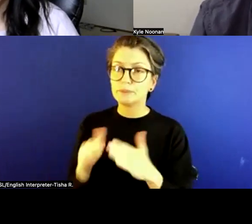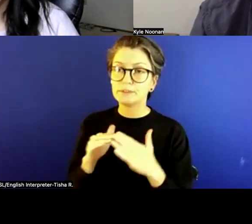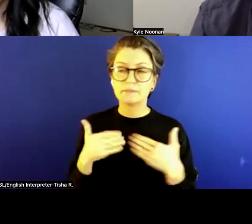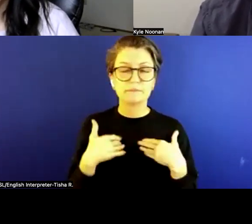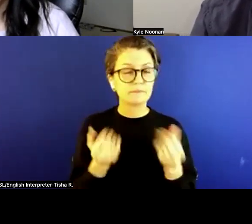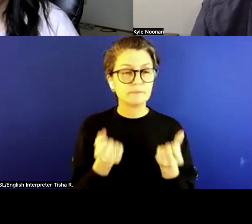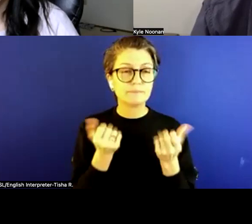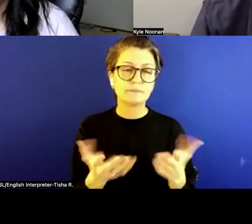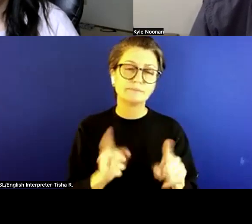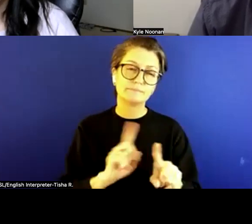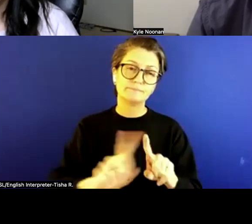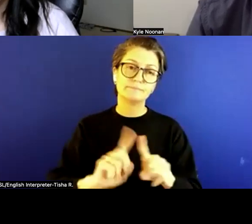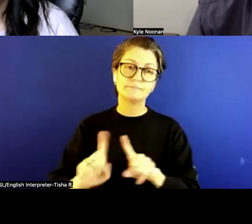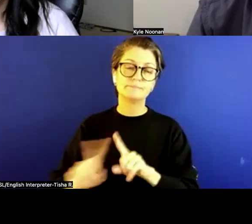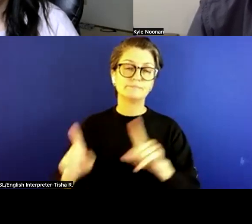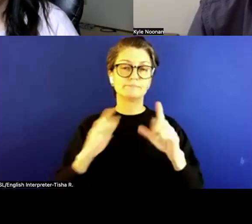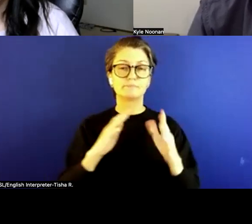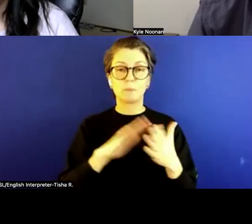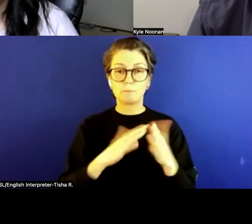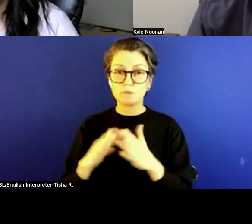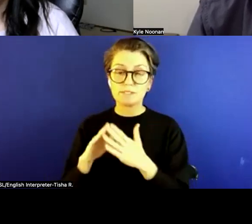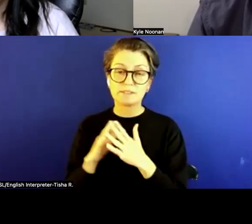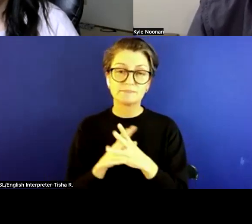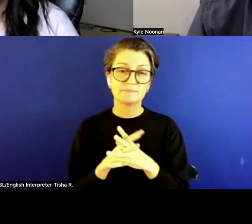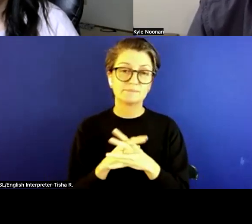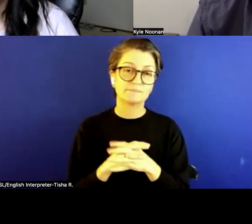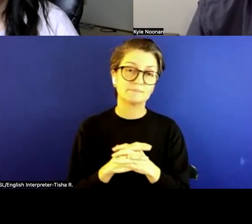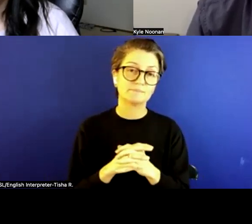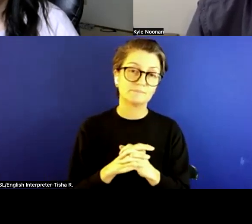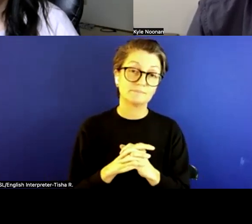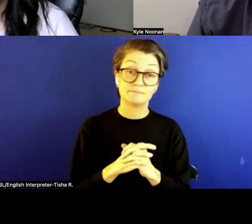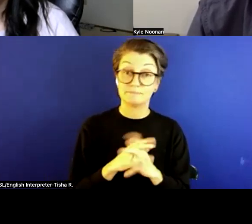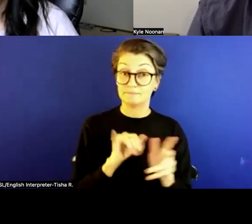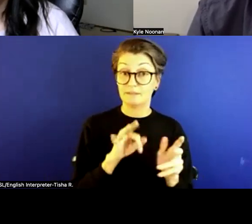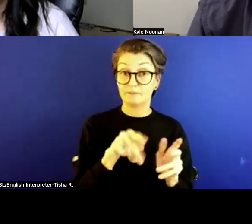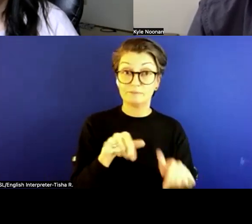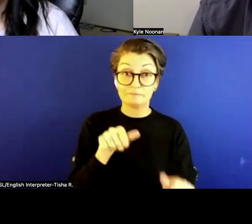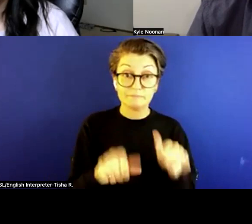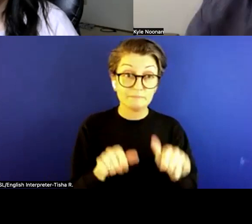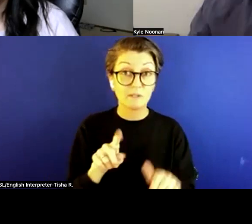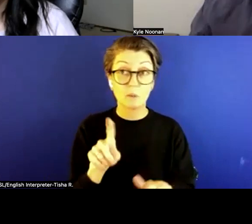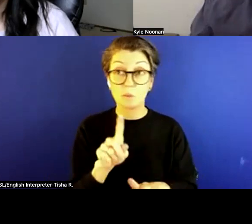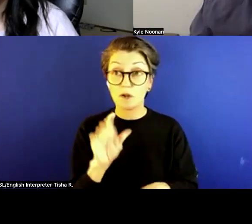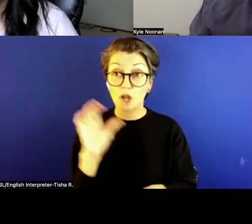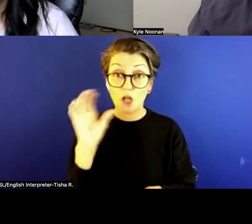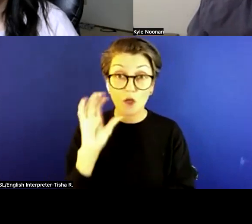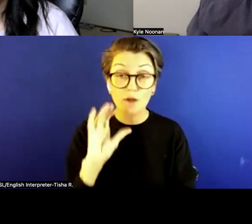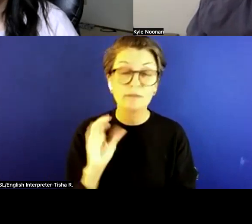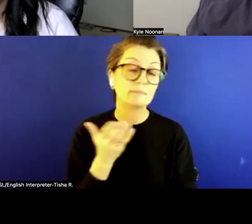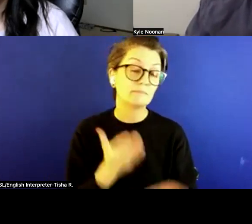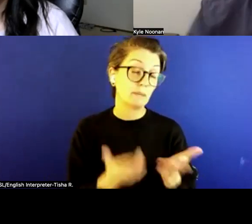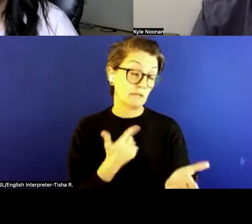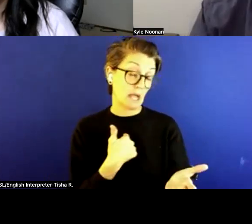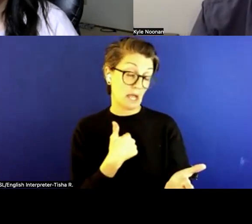of different communities. And if you're unsure of where to look, maybe I can reach out and